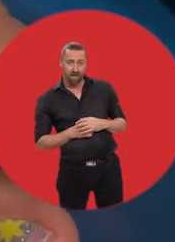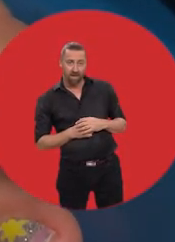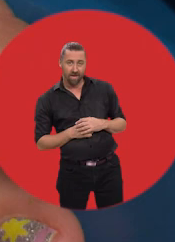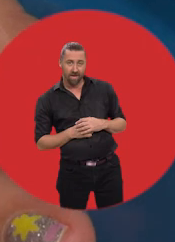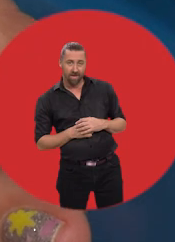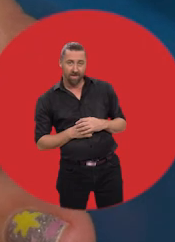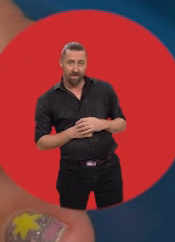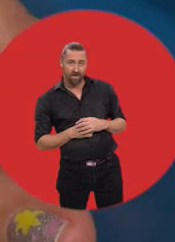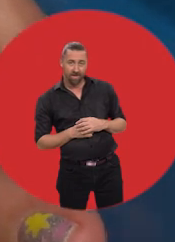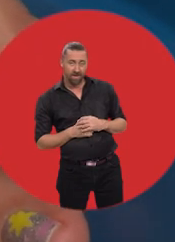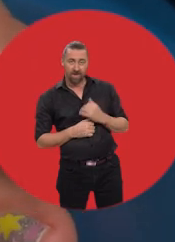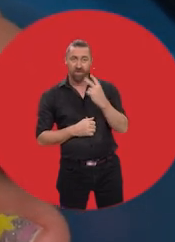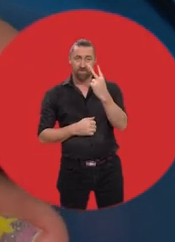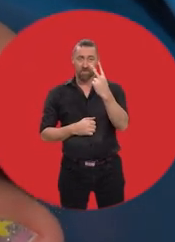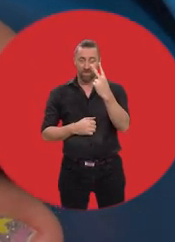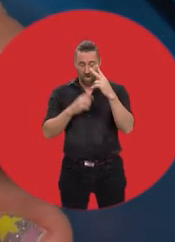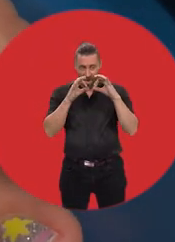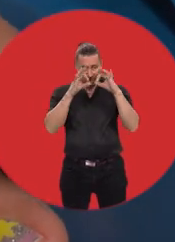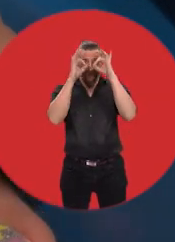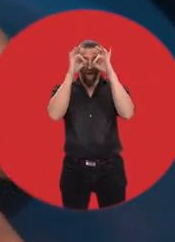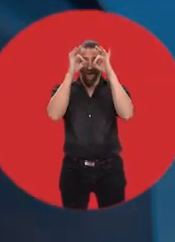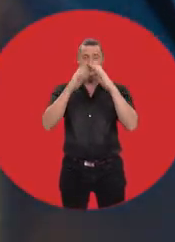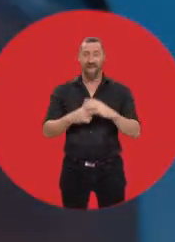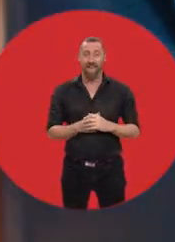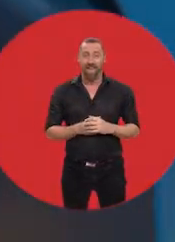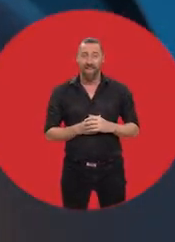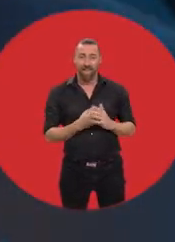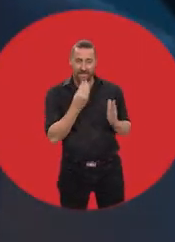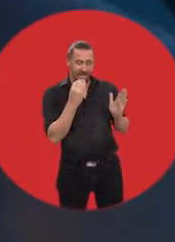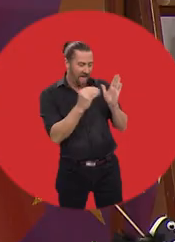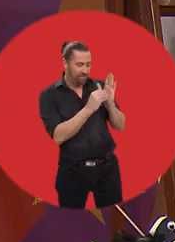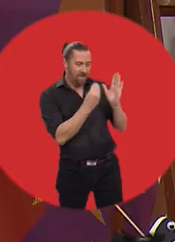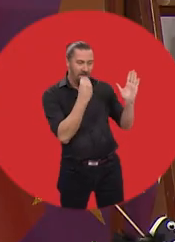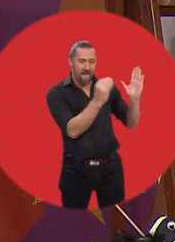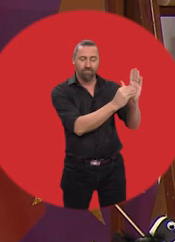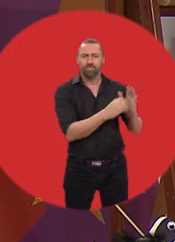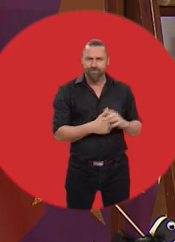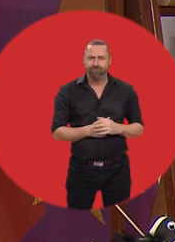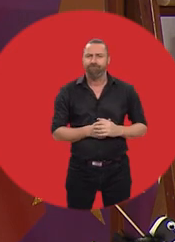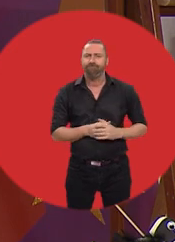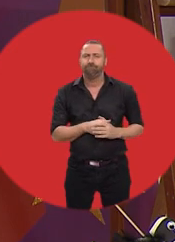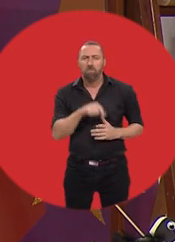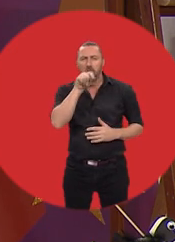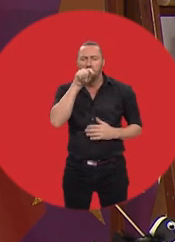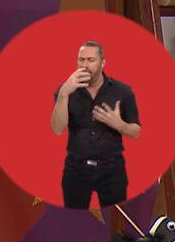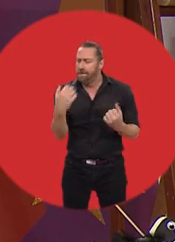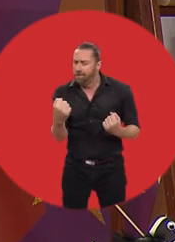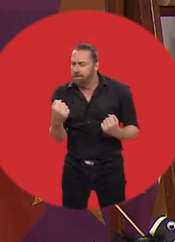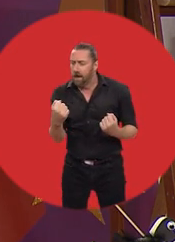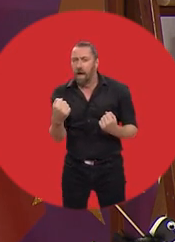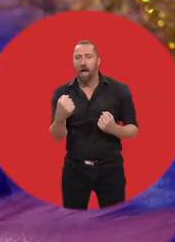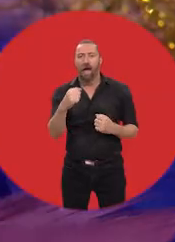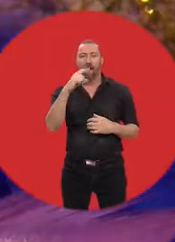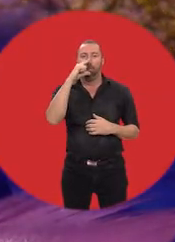one, two eyes, just stuck on like that. Now what else do birds have? They have beaks,